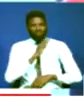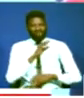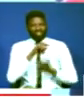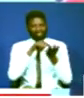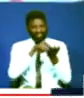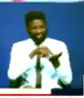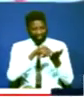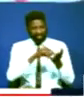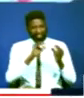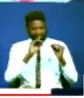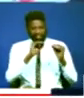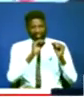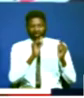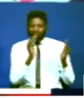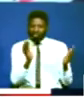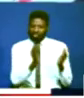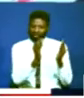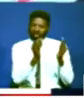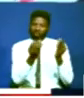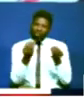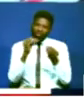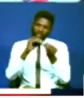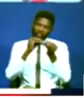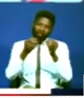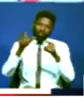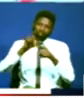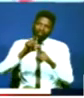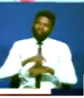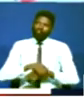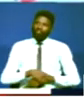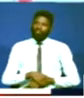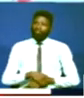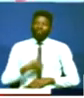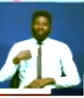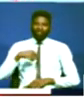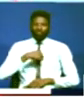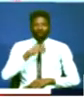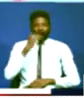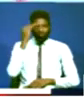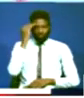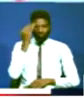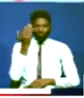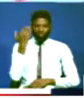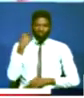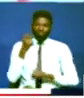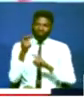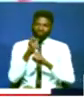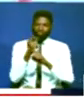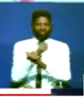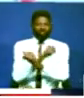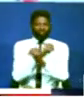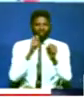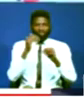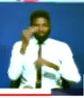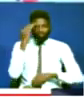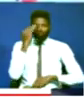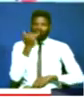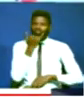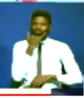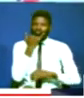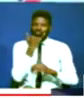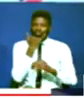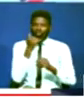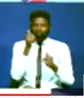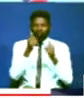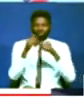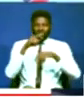wafanye zaidi. We knew that we train well and we knew the mistake we made during these two